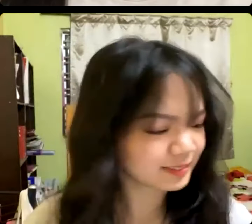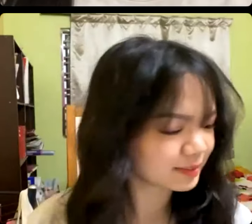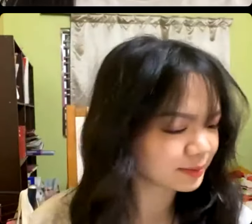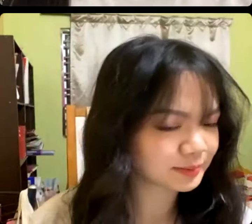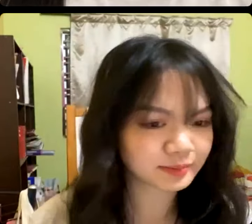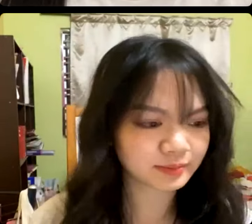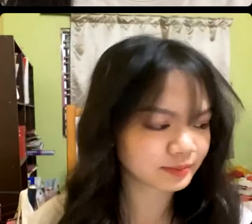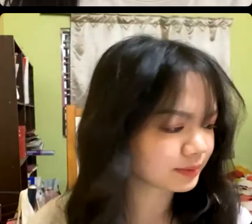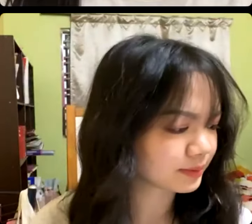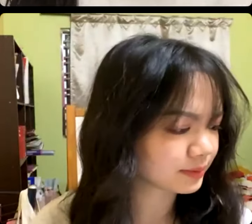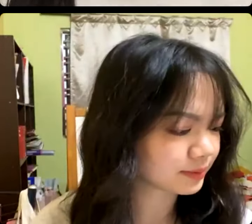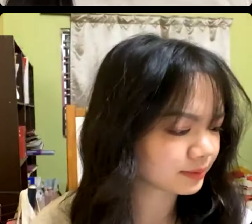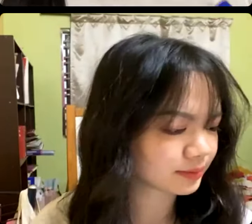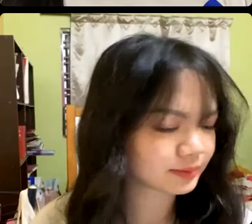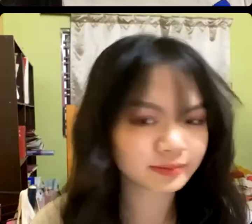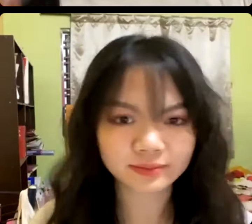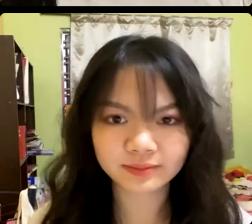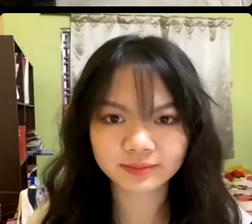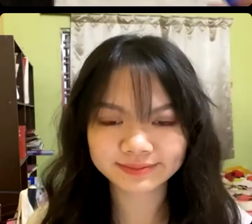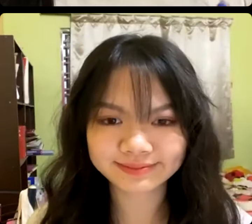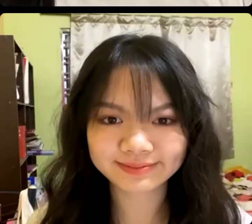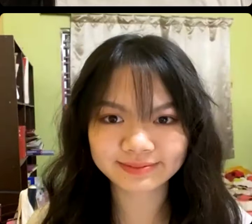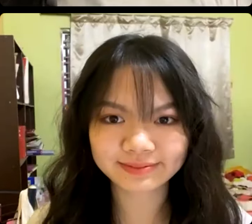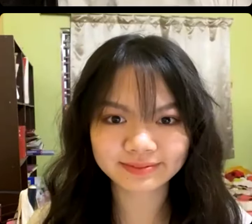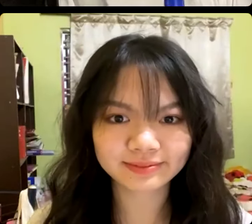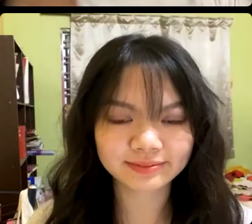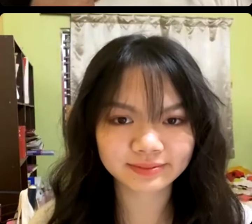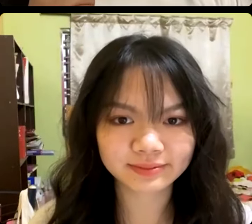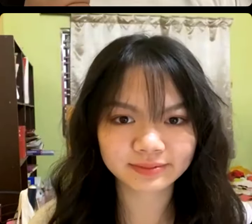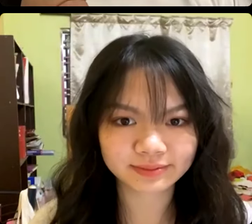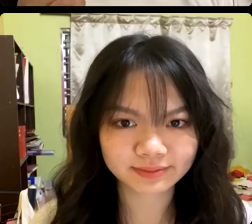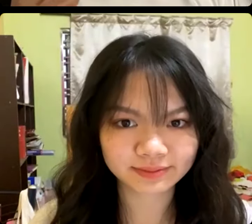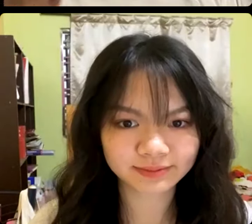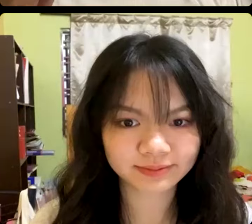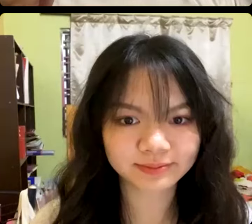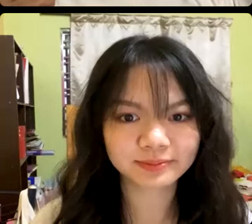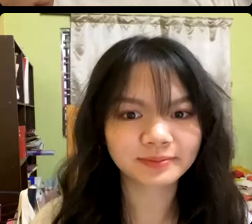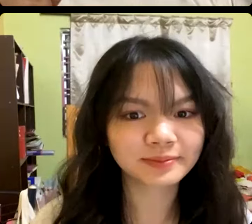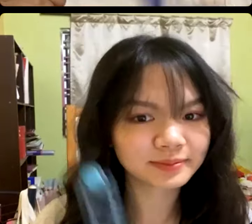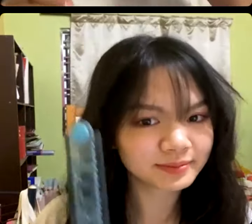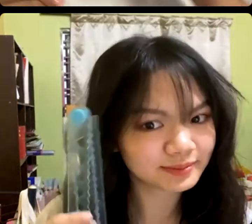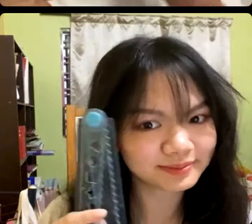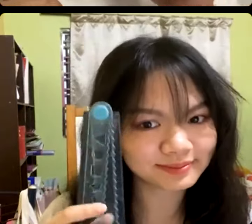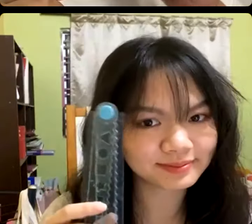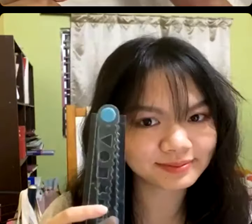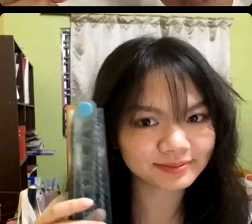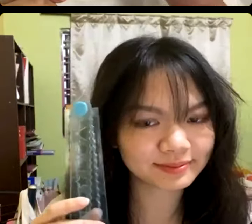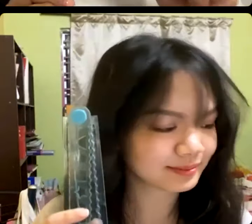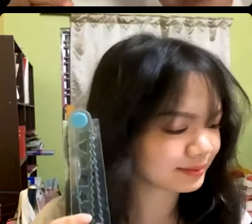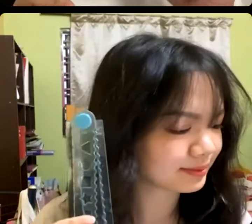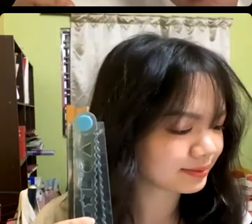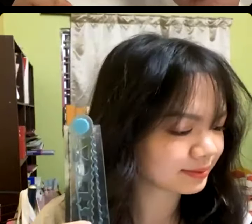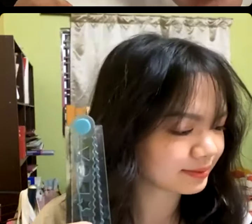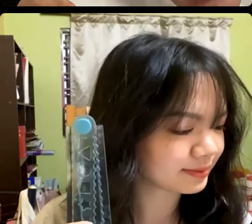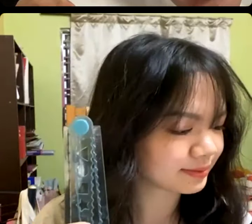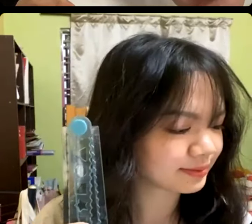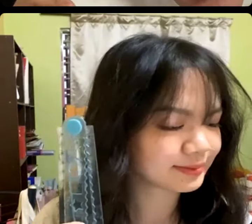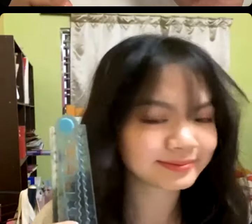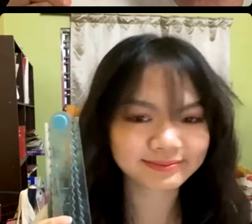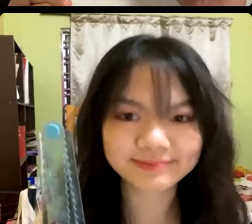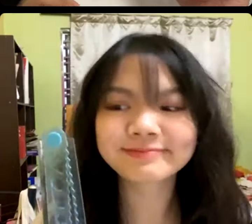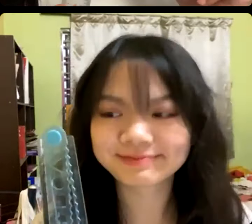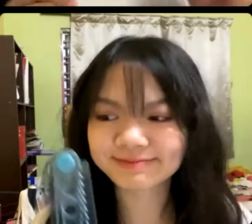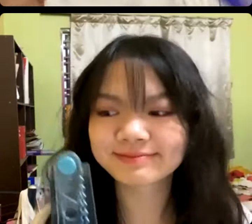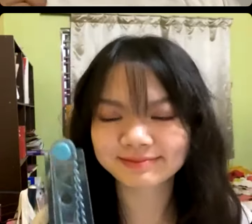a very important one, another two more things. One is a ruler with you and also a glue with you. Okay,